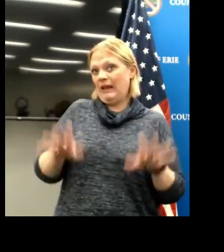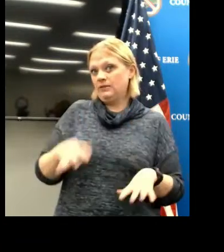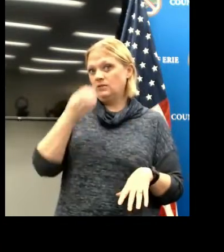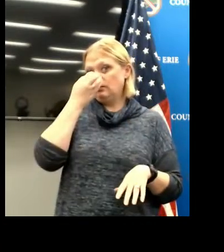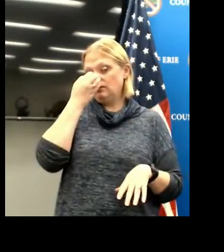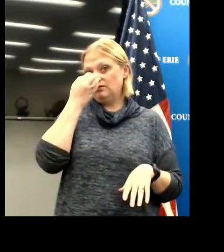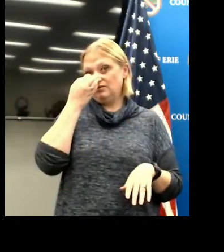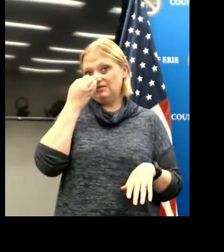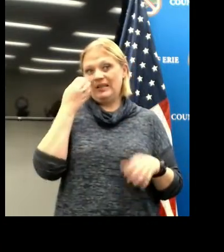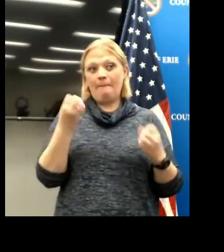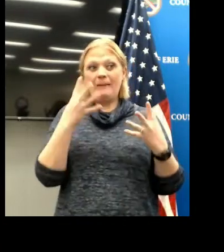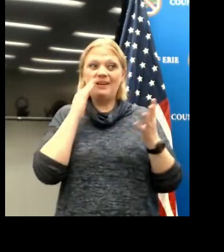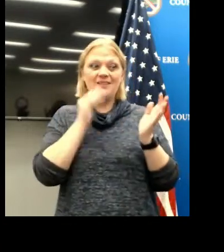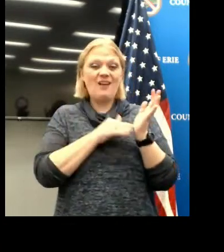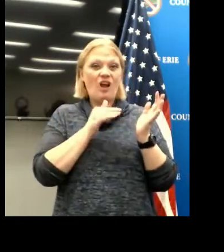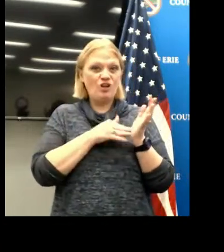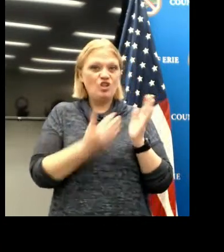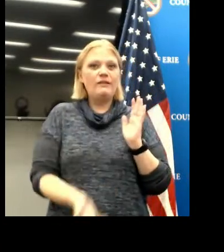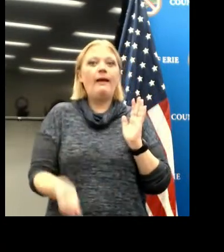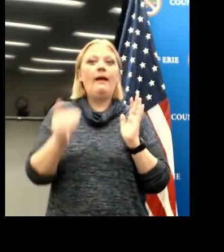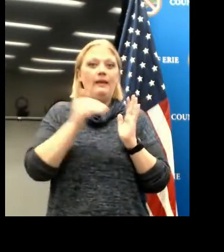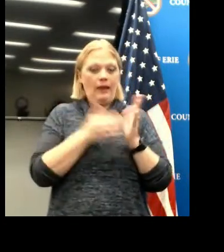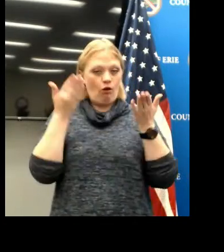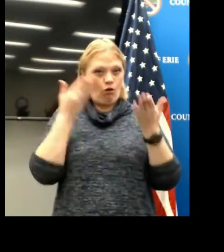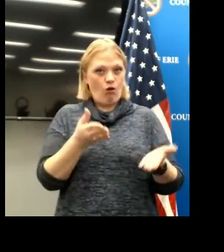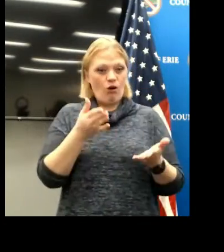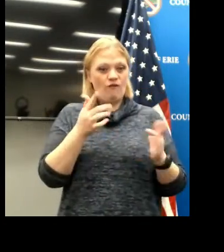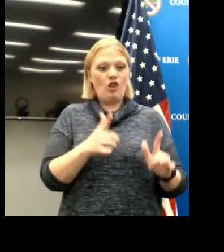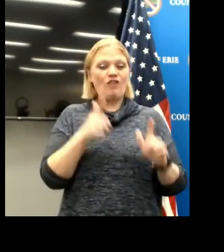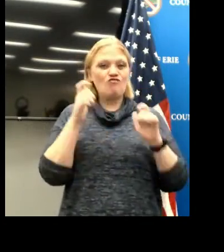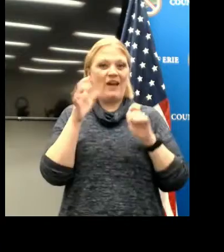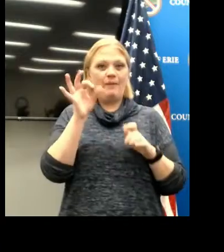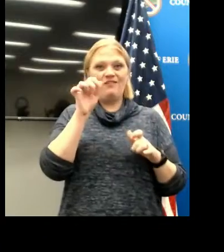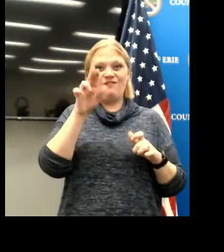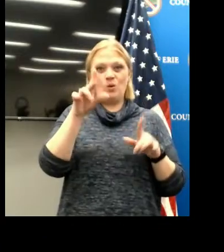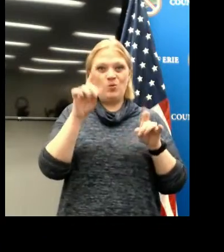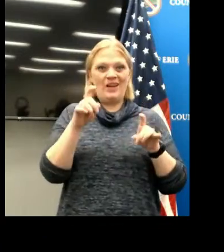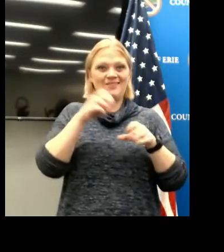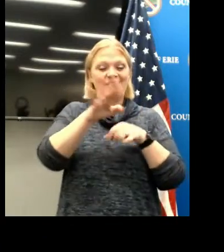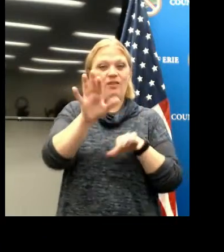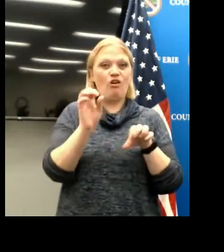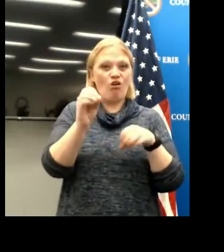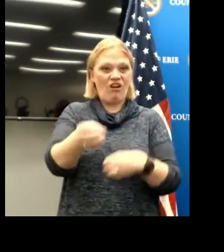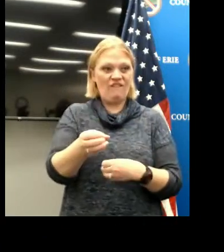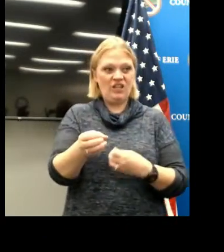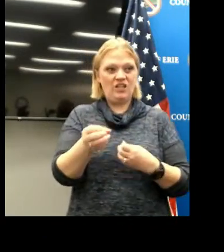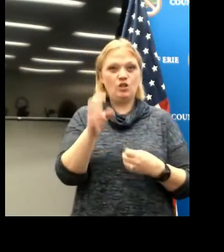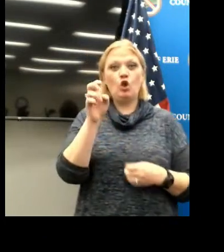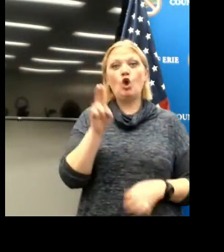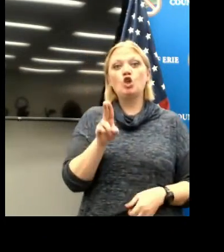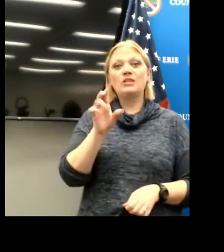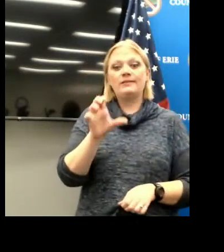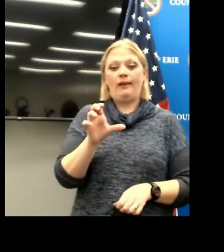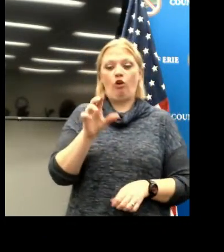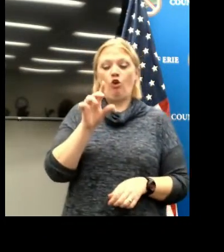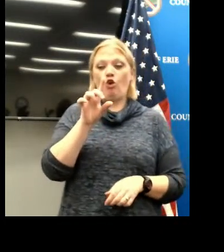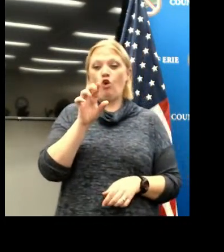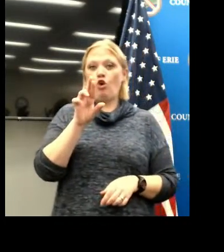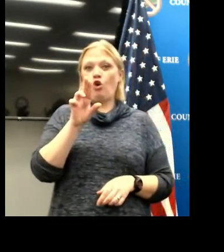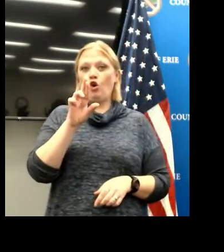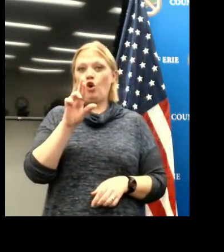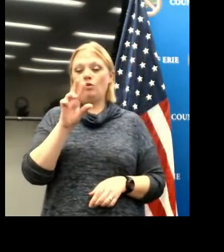many healthcare providers do offer rapid flu testing in their offices. Urgent care centers